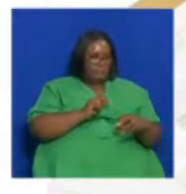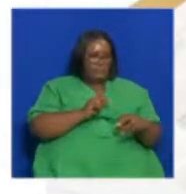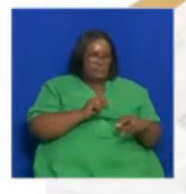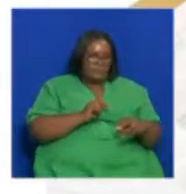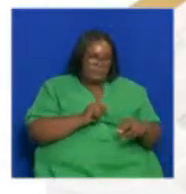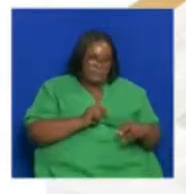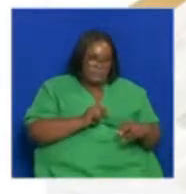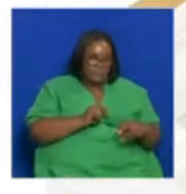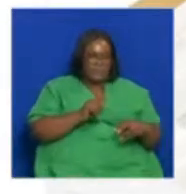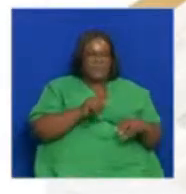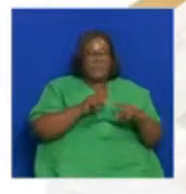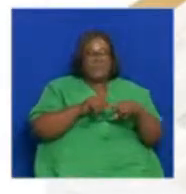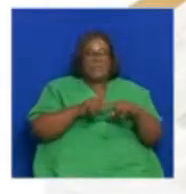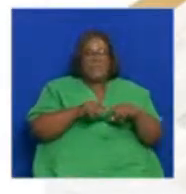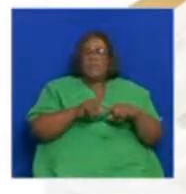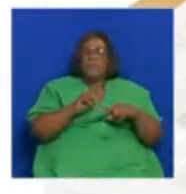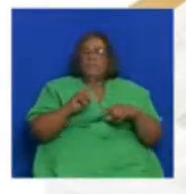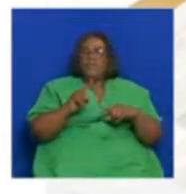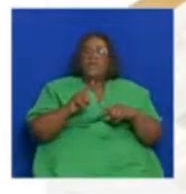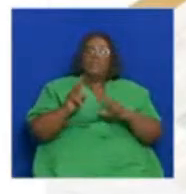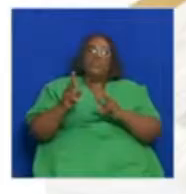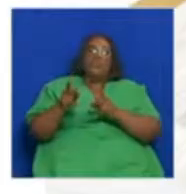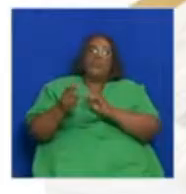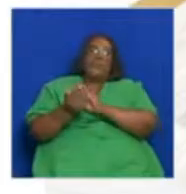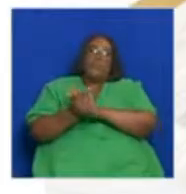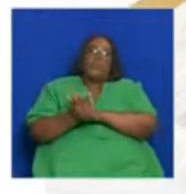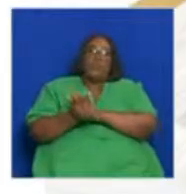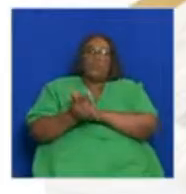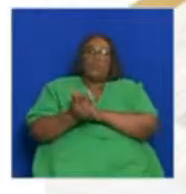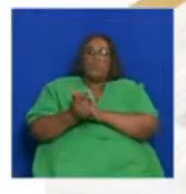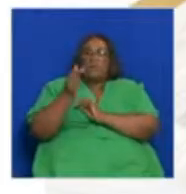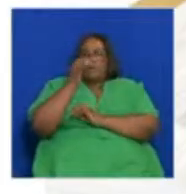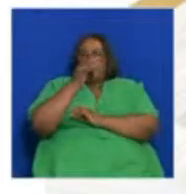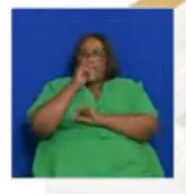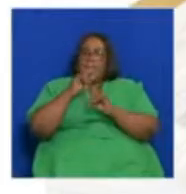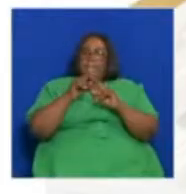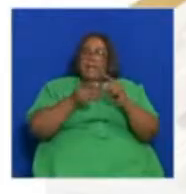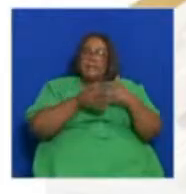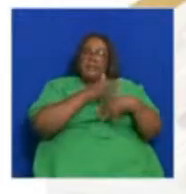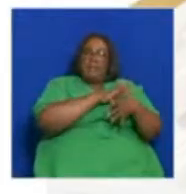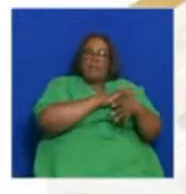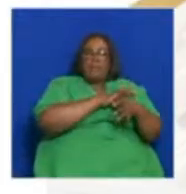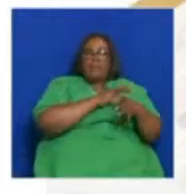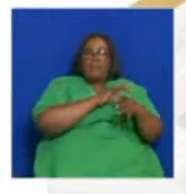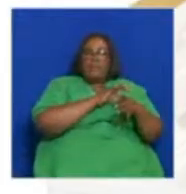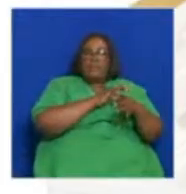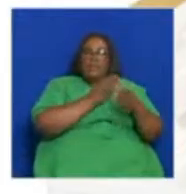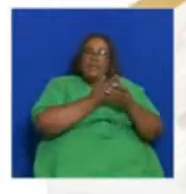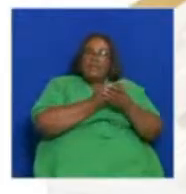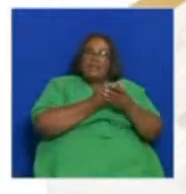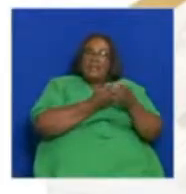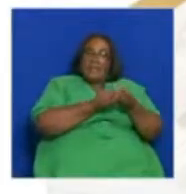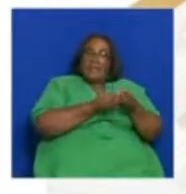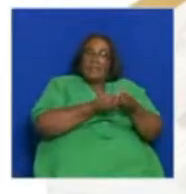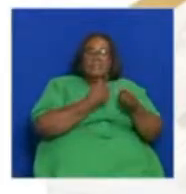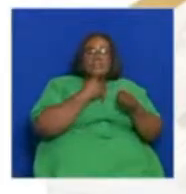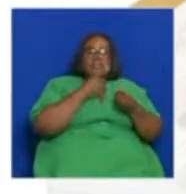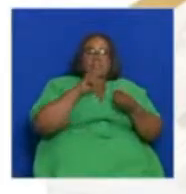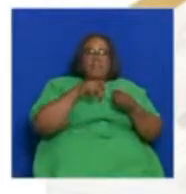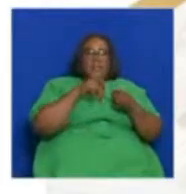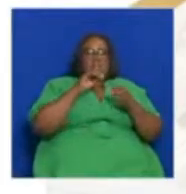law offenses. But the primary issue is that there must be complex, high-profile